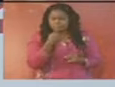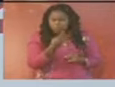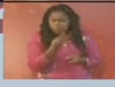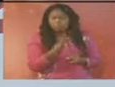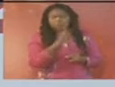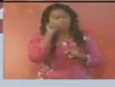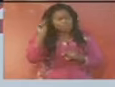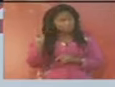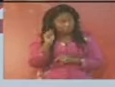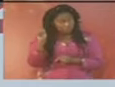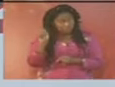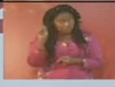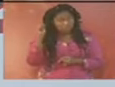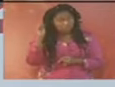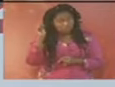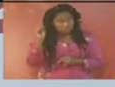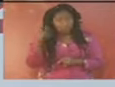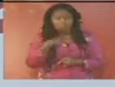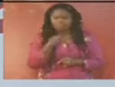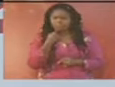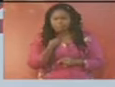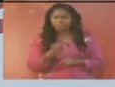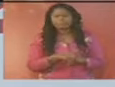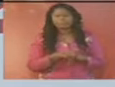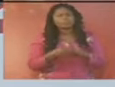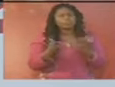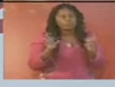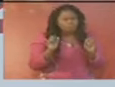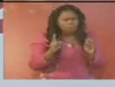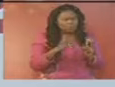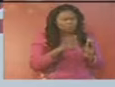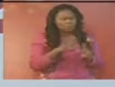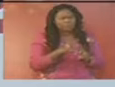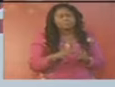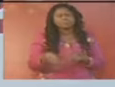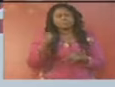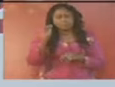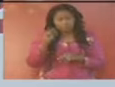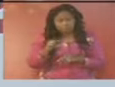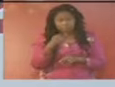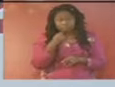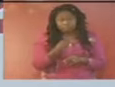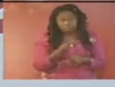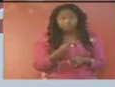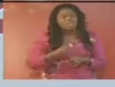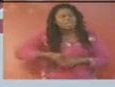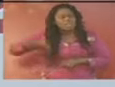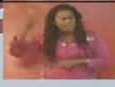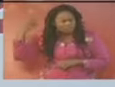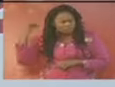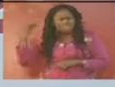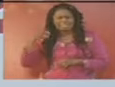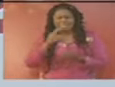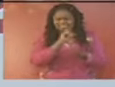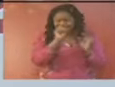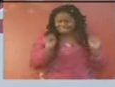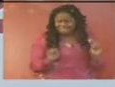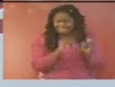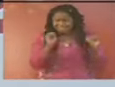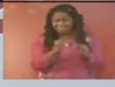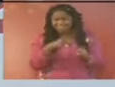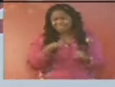of our constitution, and I've been advised by this body, EG, and I said this last week, Saturday, it will have to